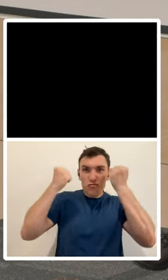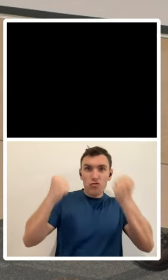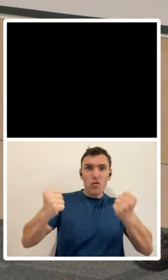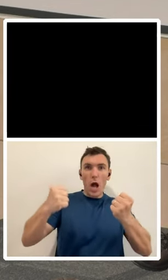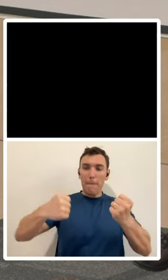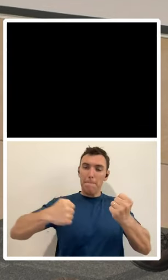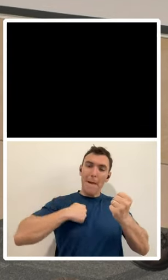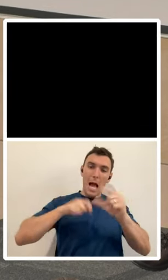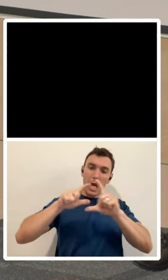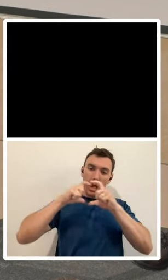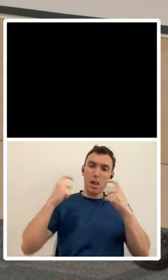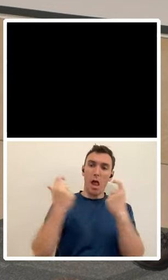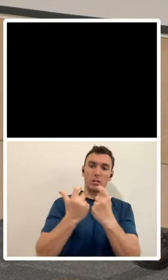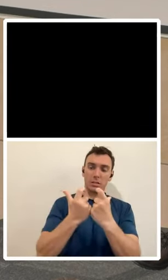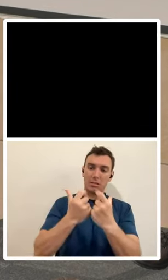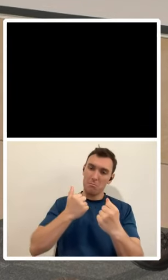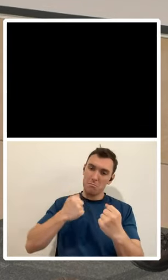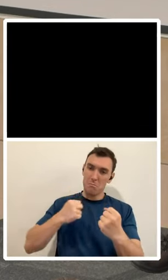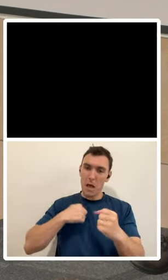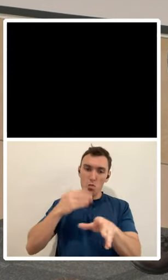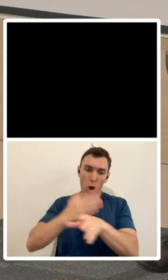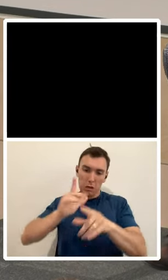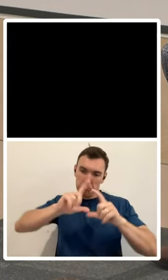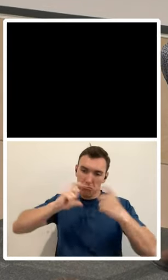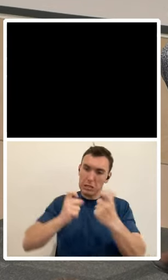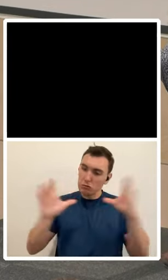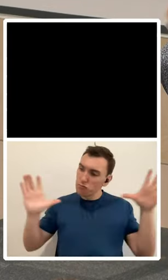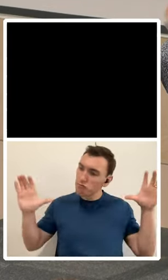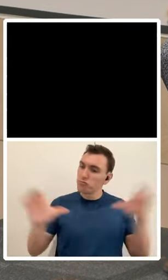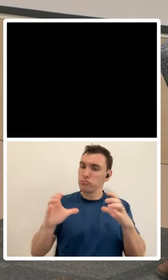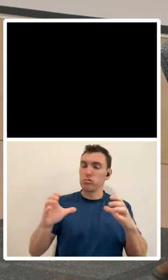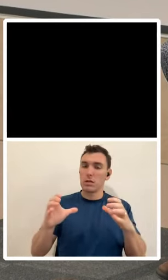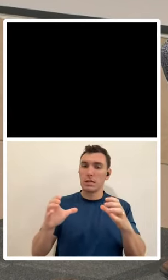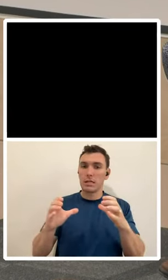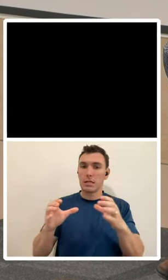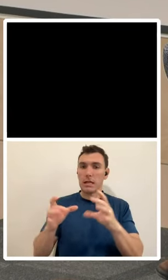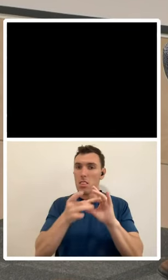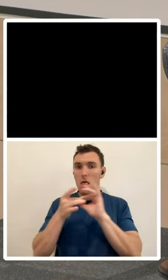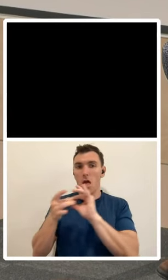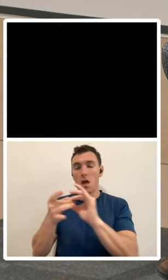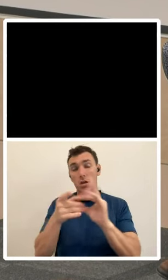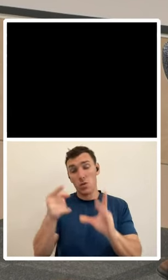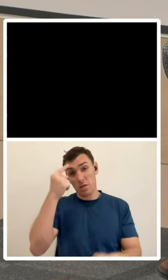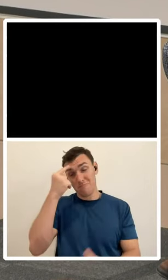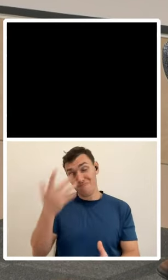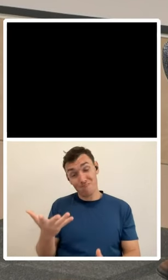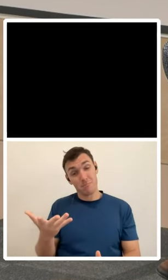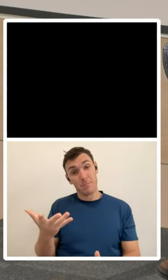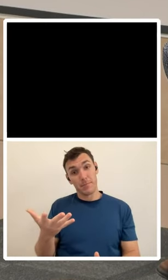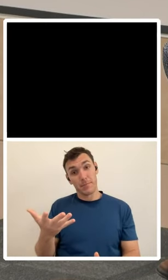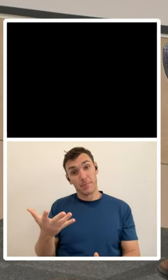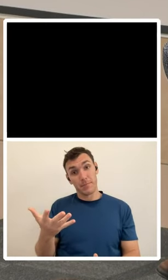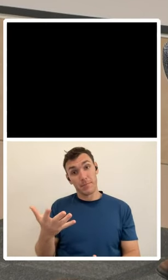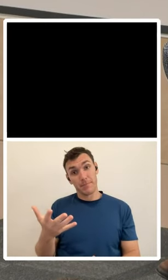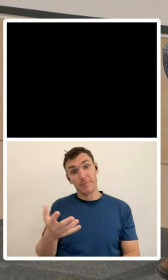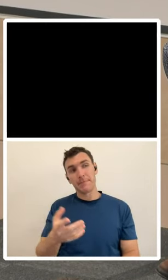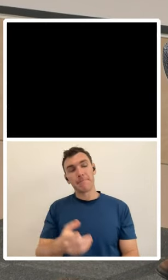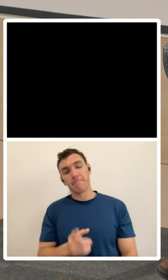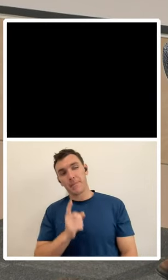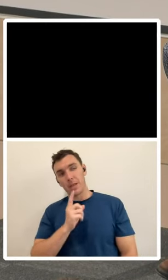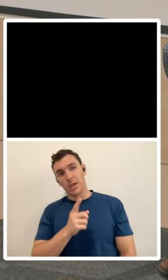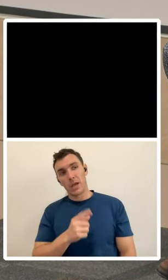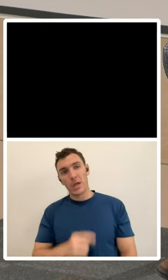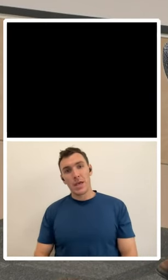the Labour Party? Yeah. Is that part of the problem which we need to try and tackle? You know, there's a growing conspiracy on the internet that my way that I dress